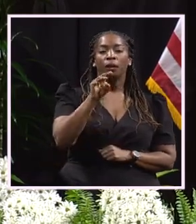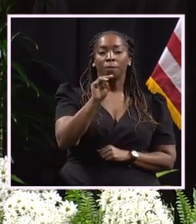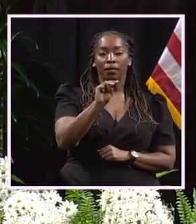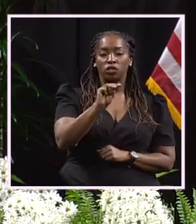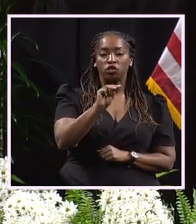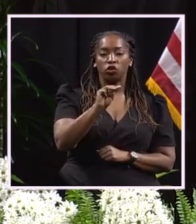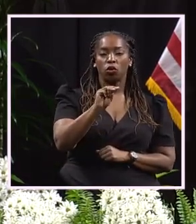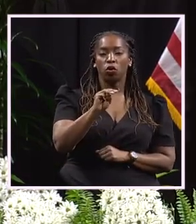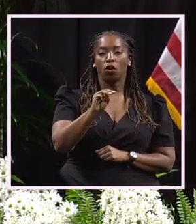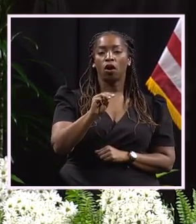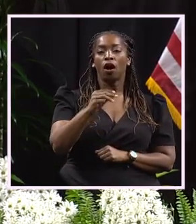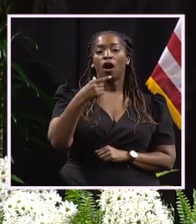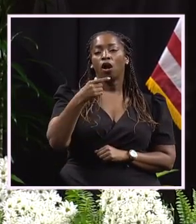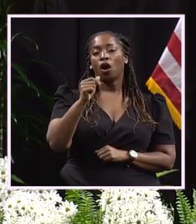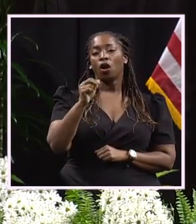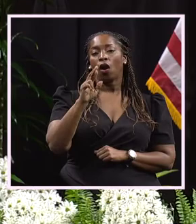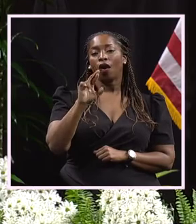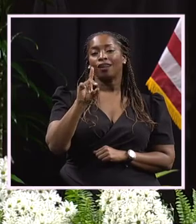Guardiola, summa cum laude.